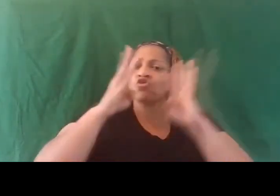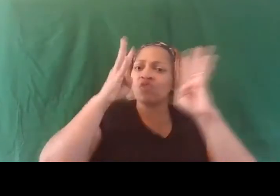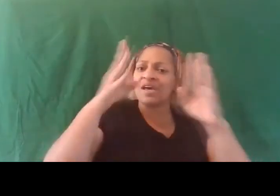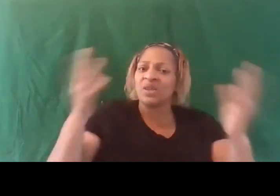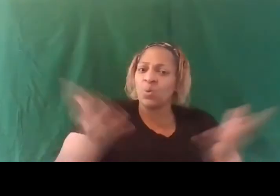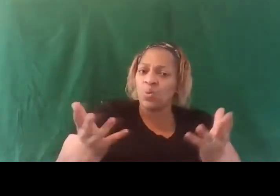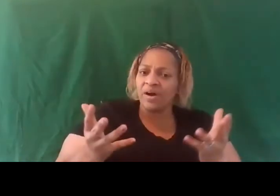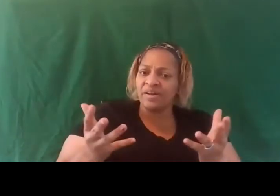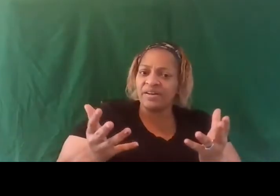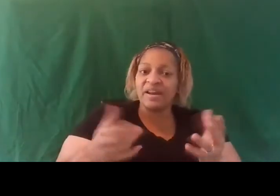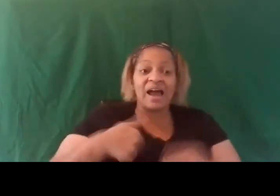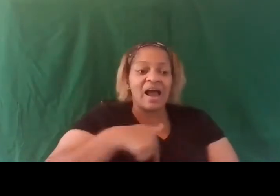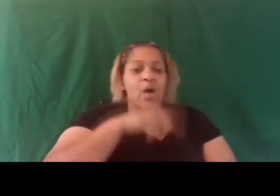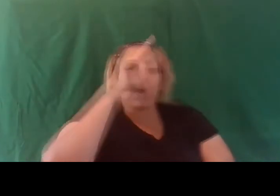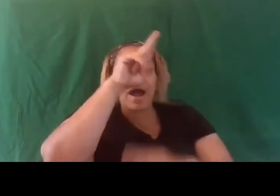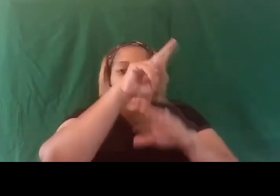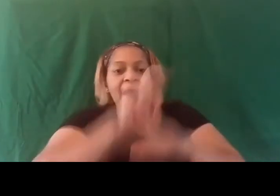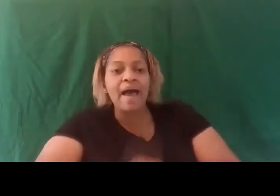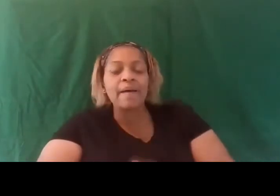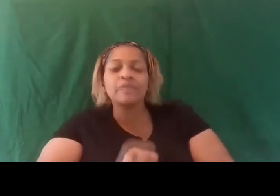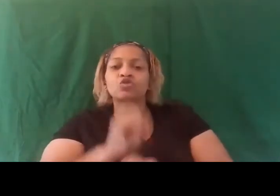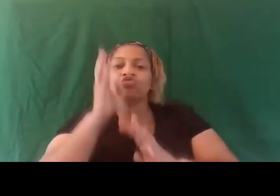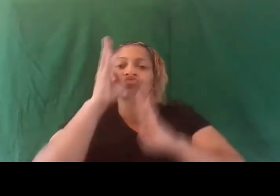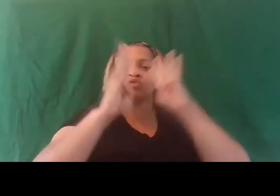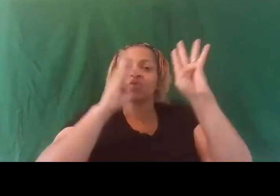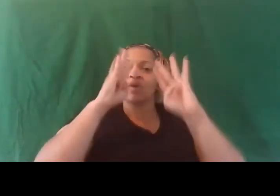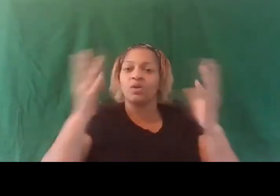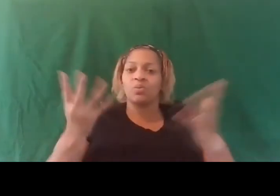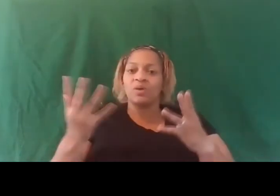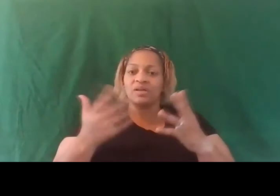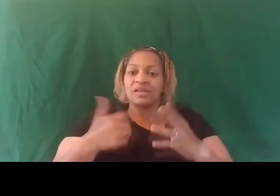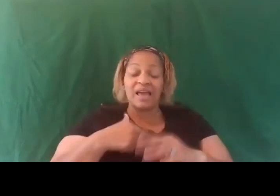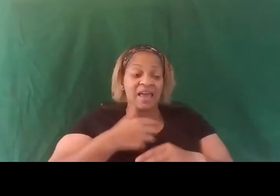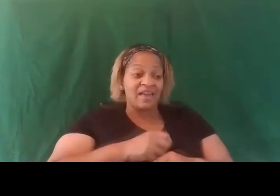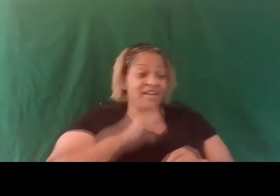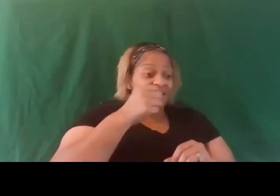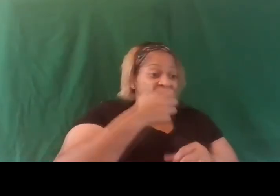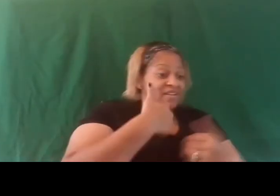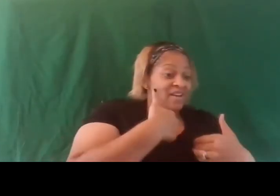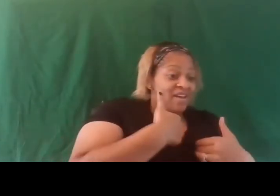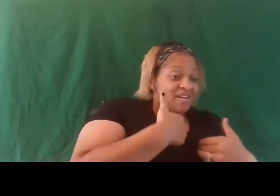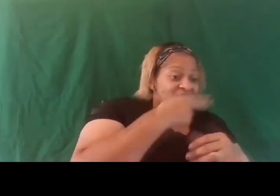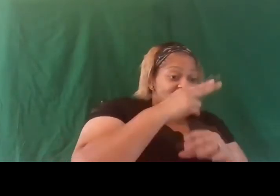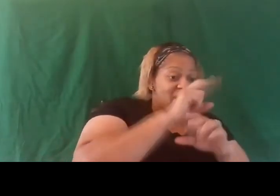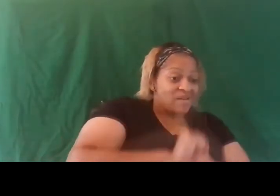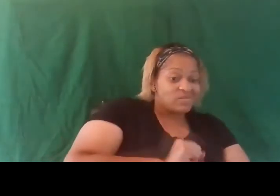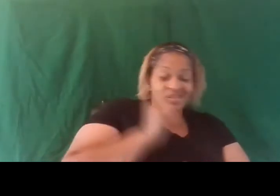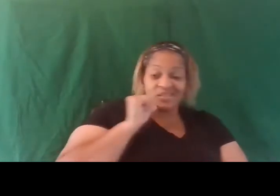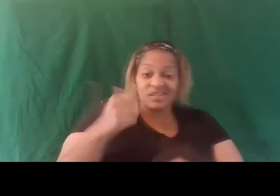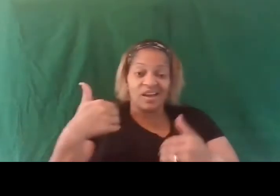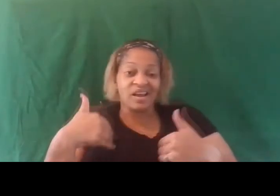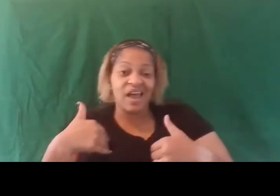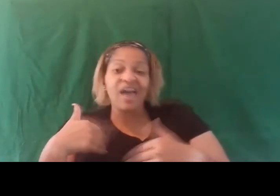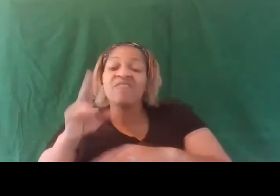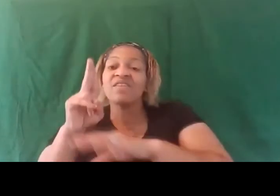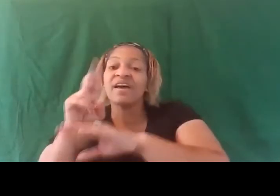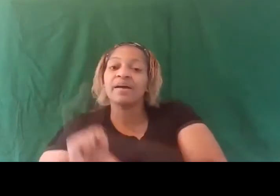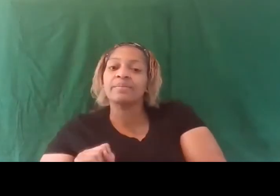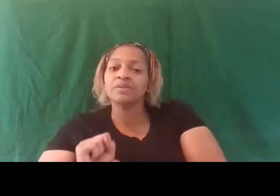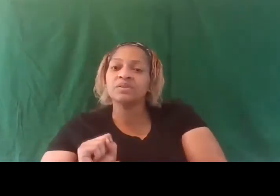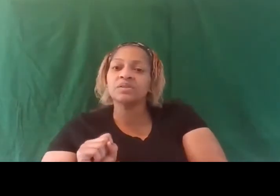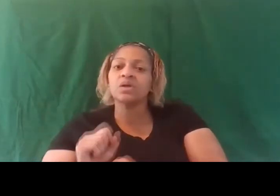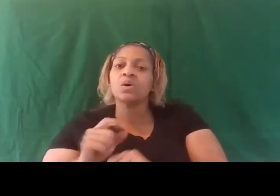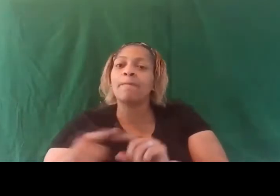our habits creating? And it's not a question of having or not having habits. It's a question of having habits that